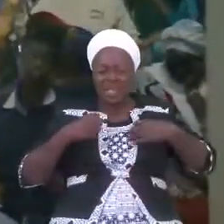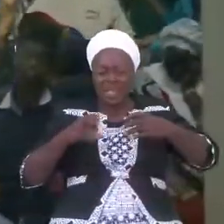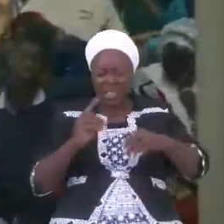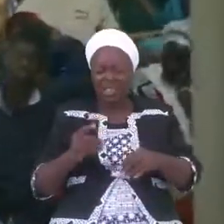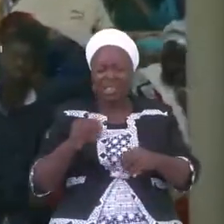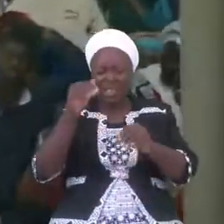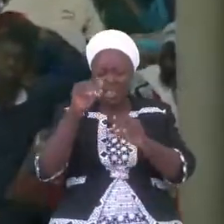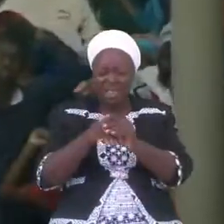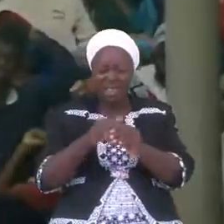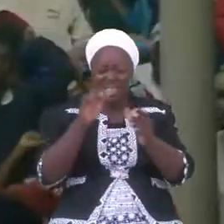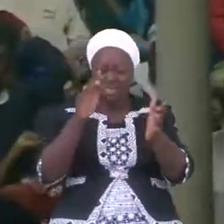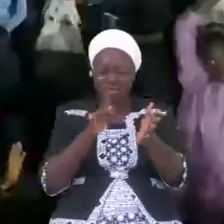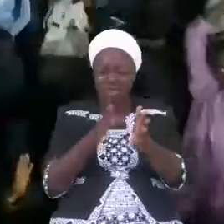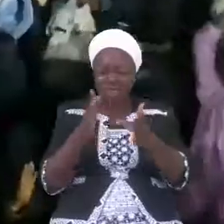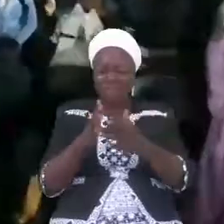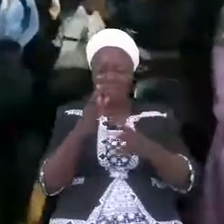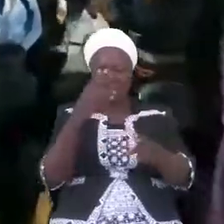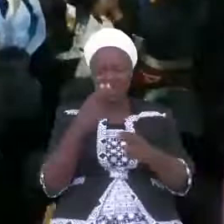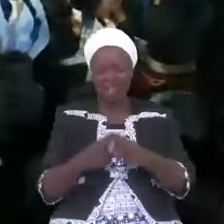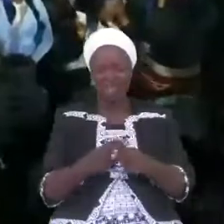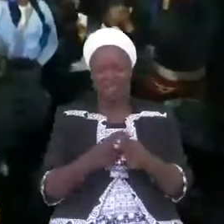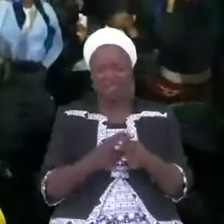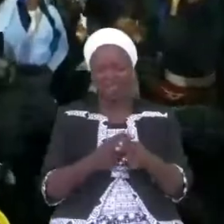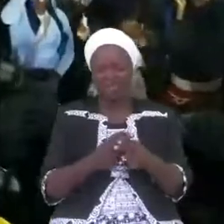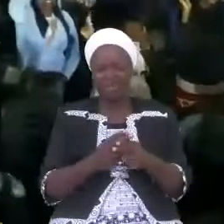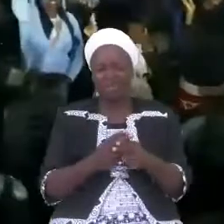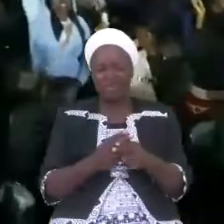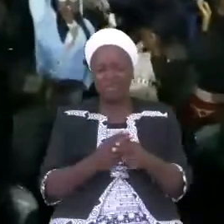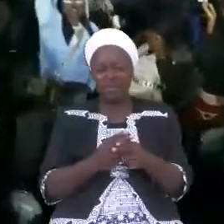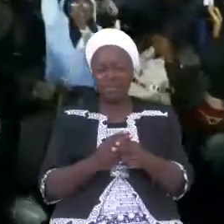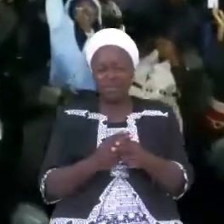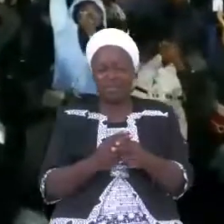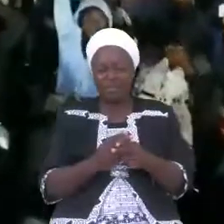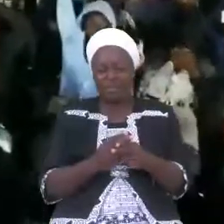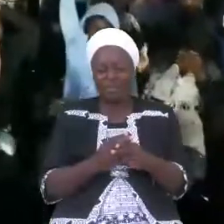in Jesus' name. Amen.